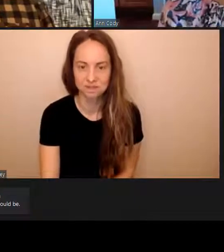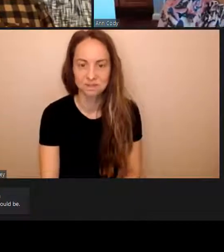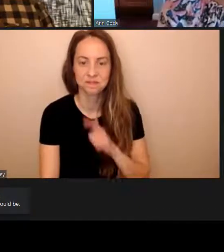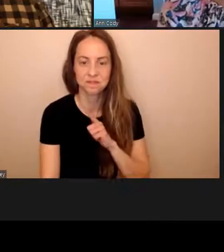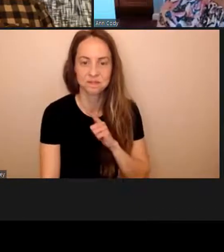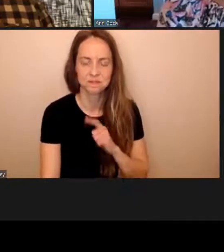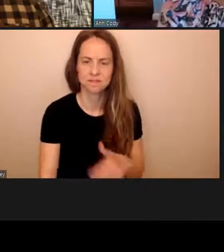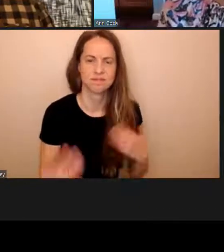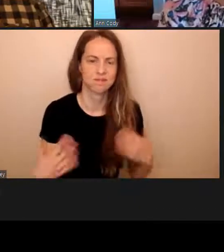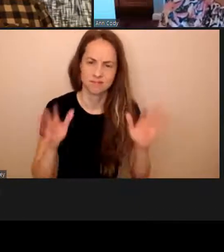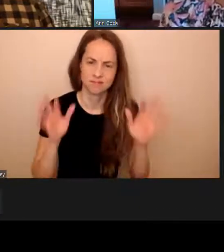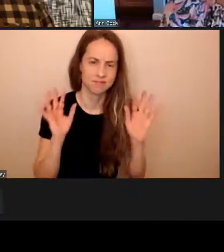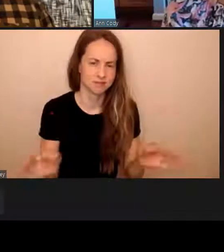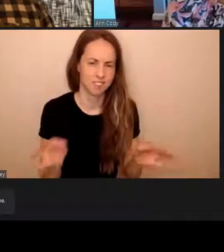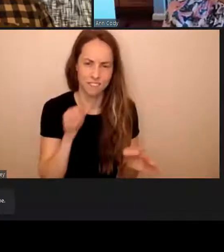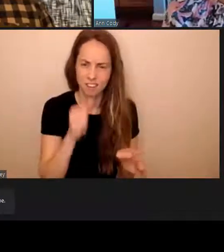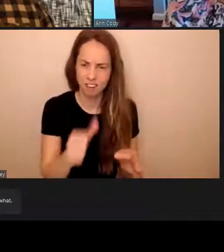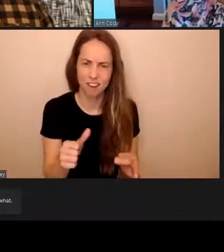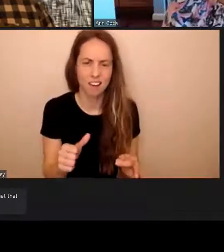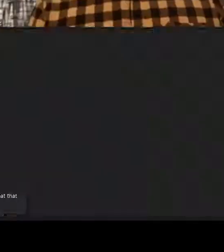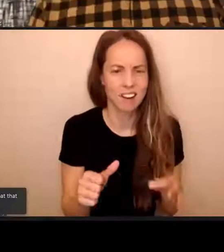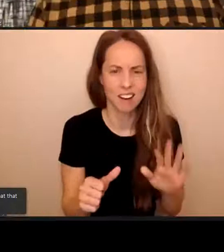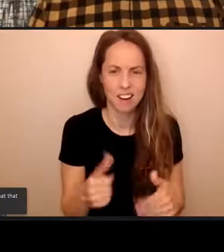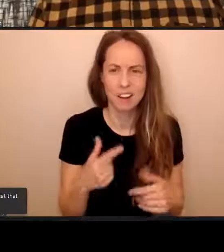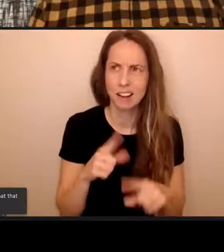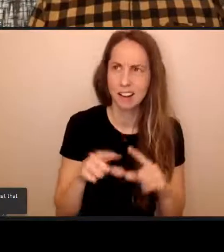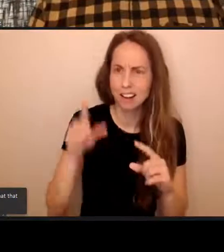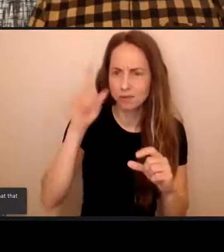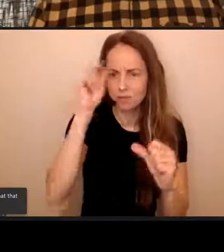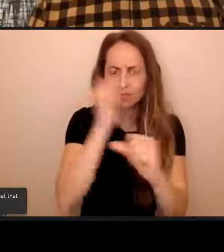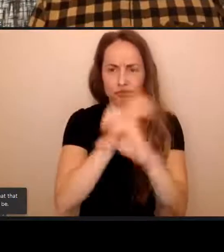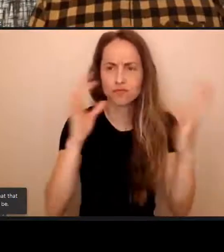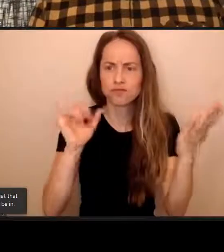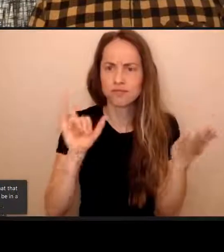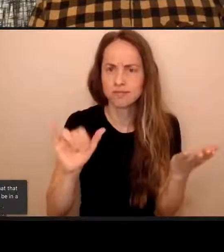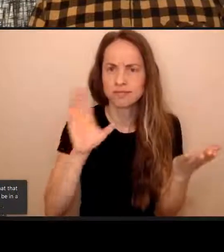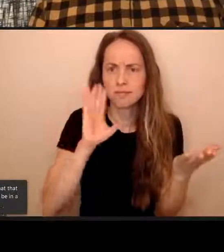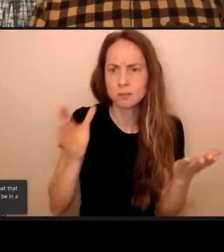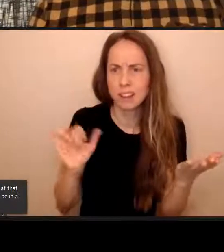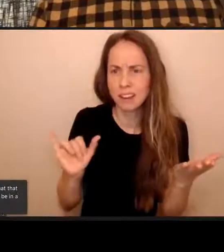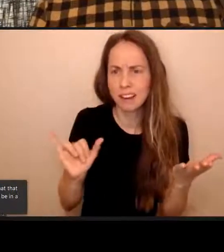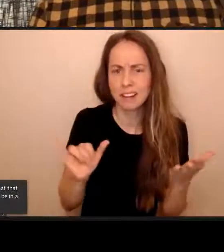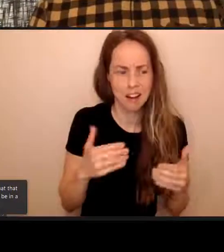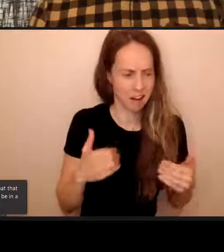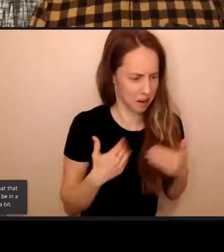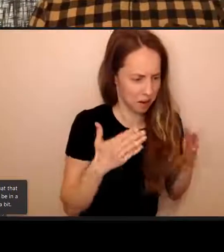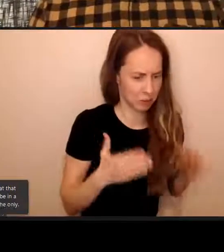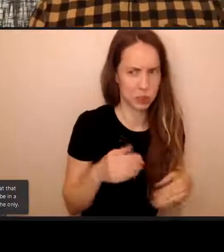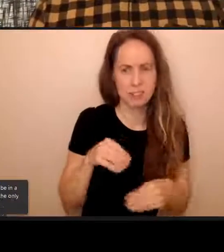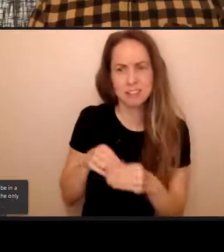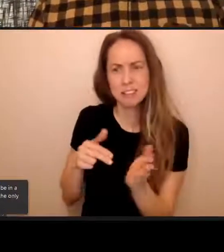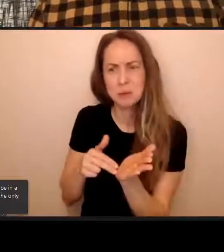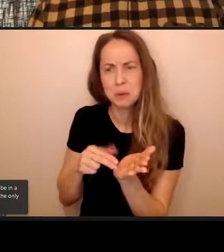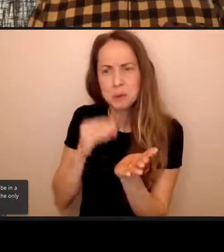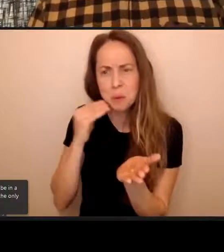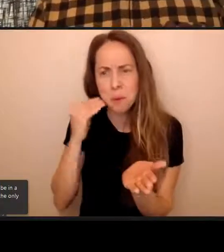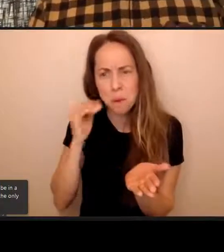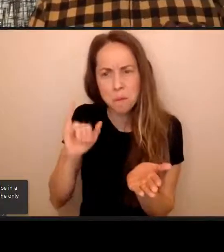No, definitely not. I can't imagine what that would be like for a young person to be in a nursing home, because that was really the only option they